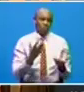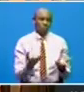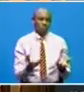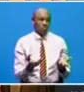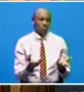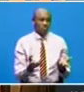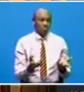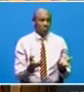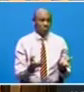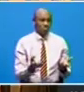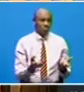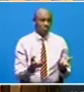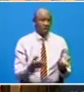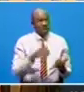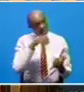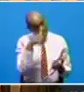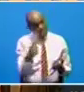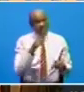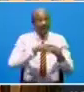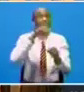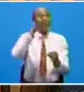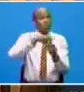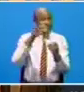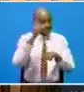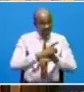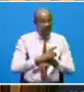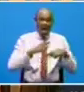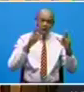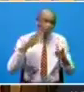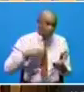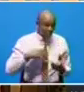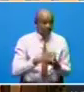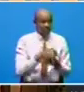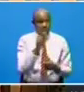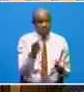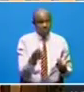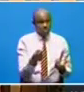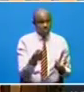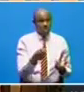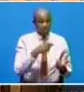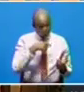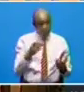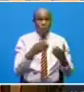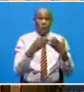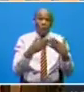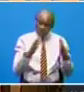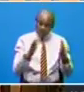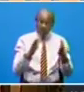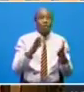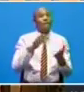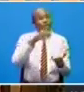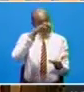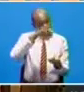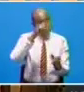Okay? The other one, on that polling day, allow people to go, open polling stations on